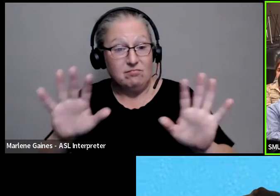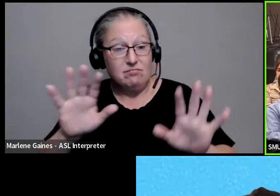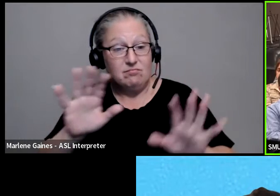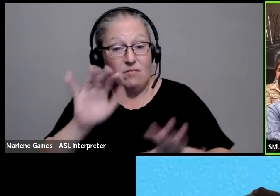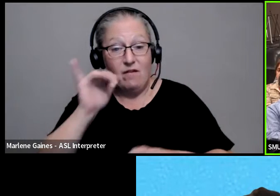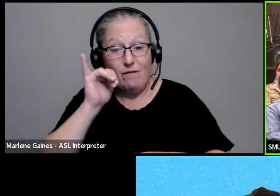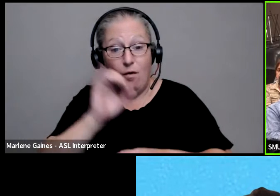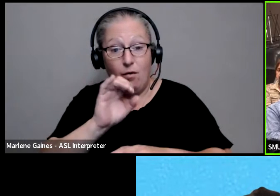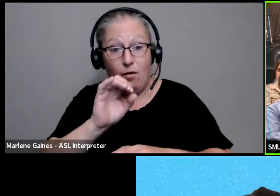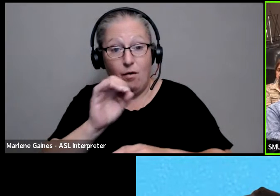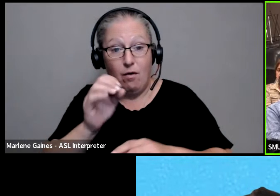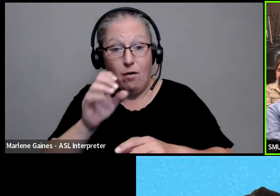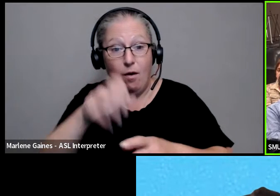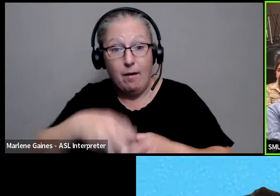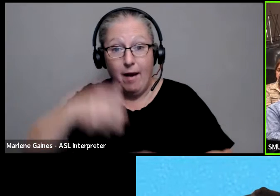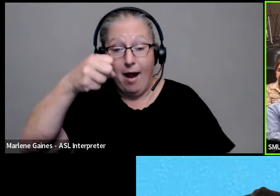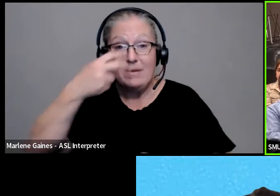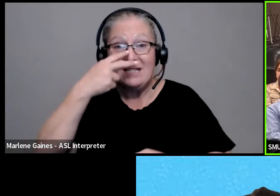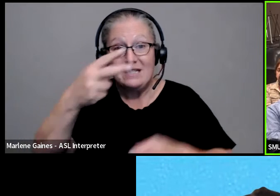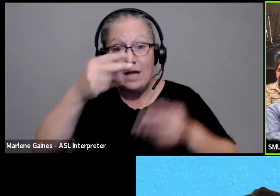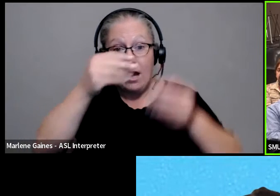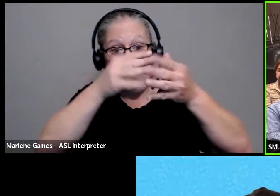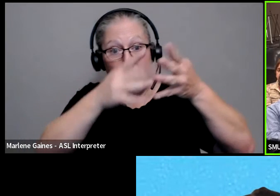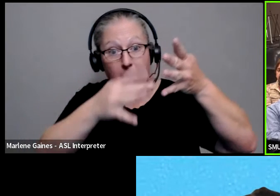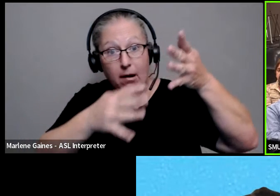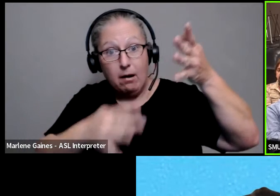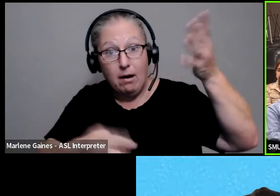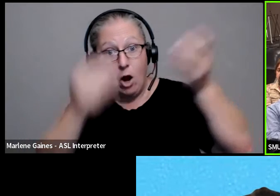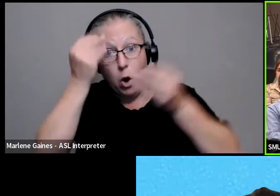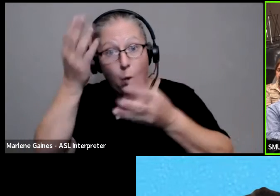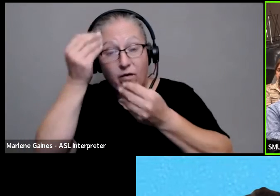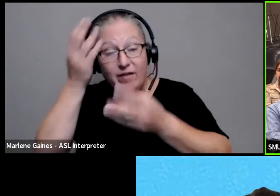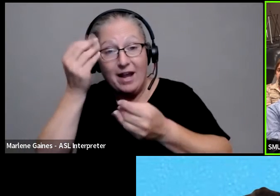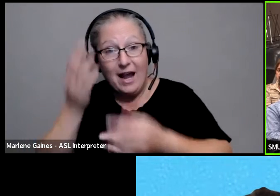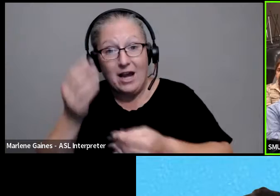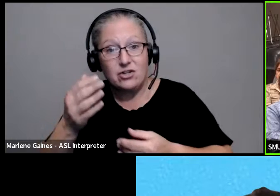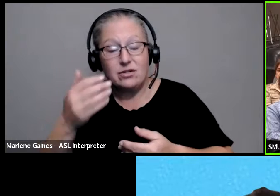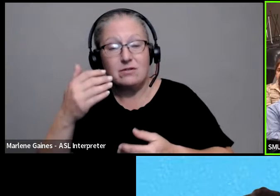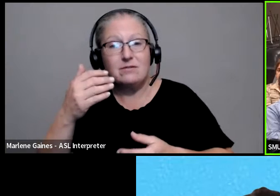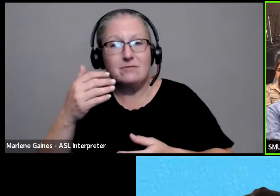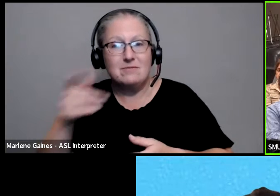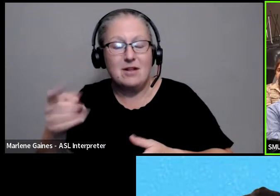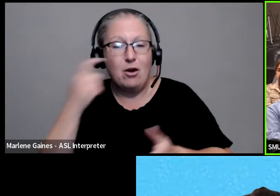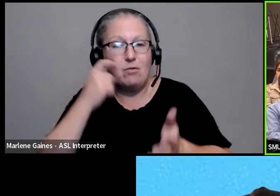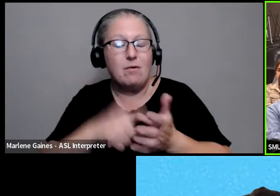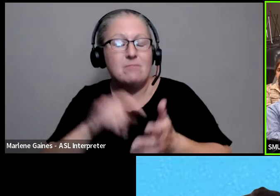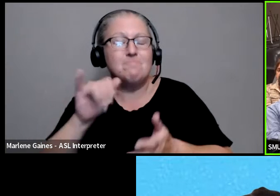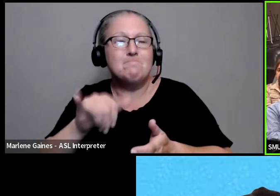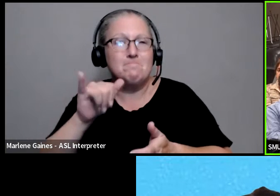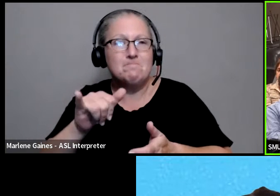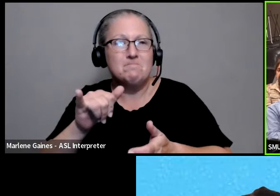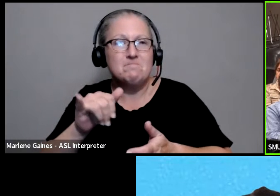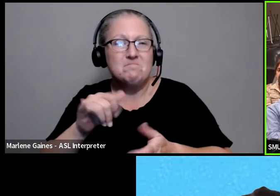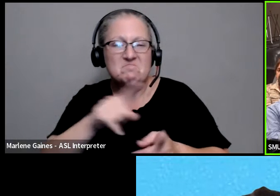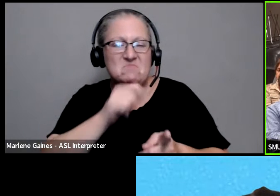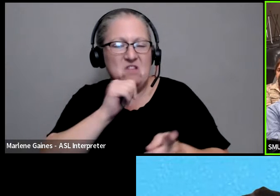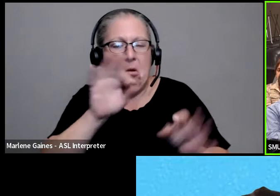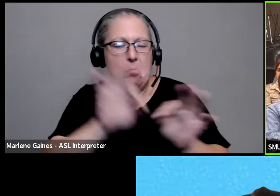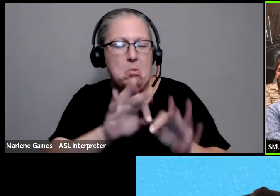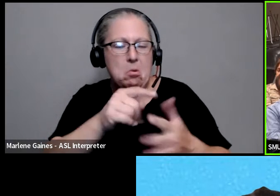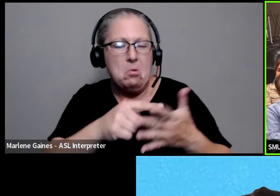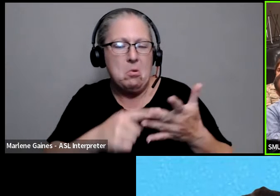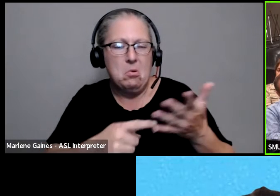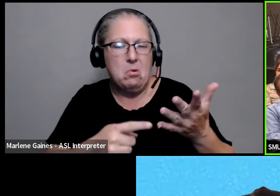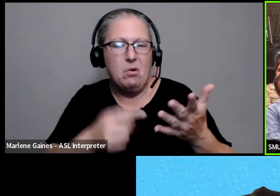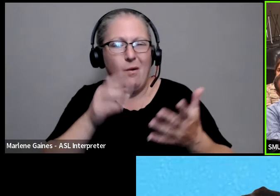unyondered and they just see like all of these like notifications that it's just like, okay, that wasn't really important, or like,